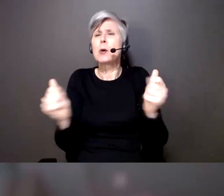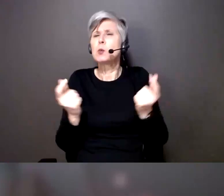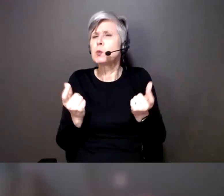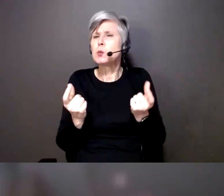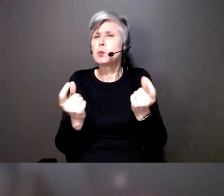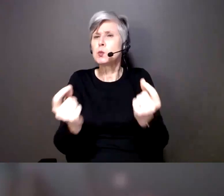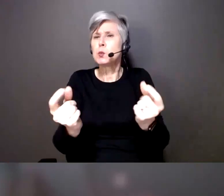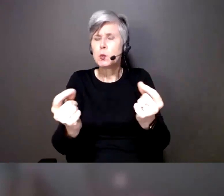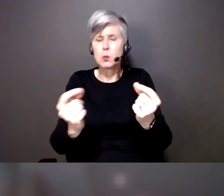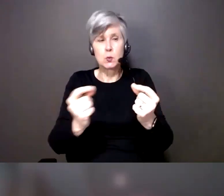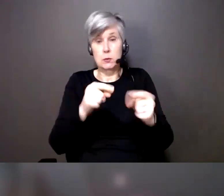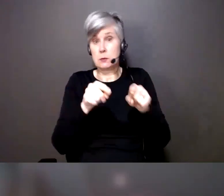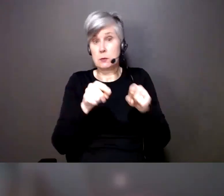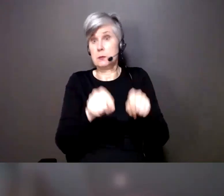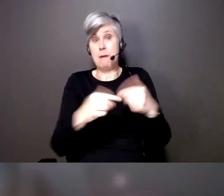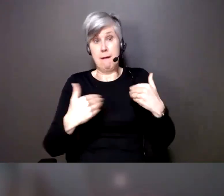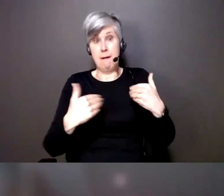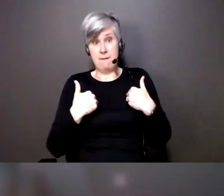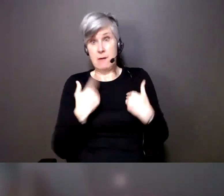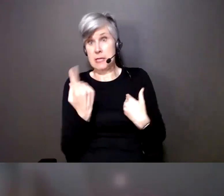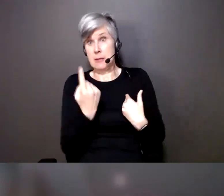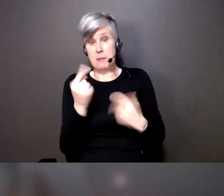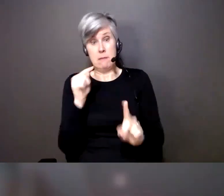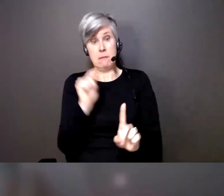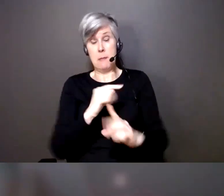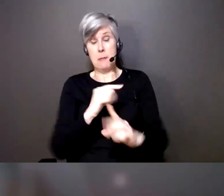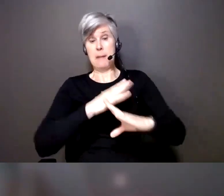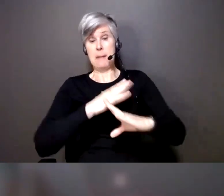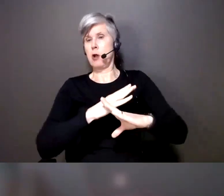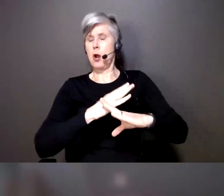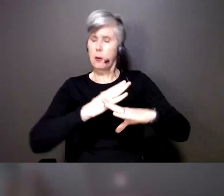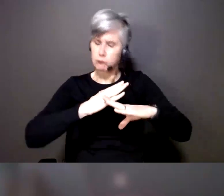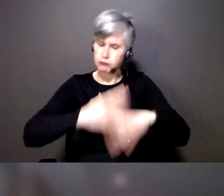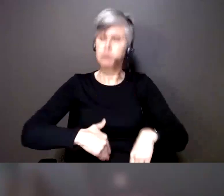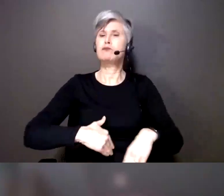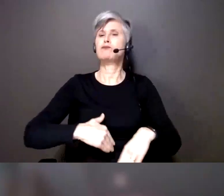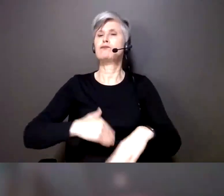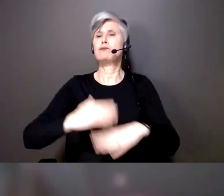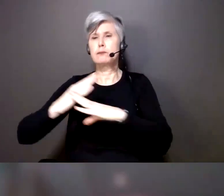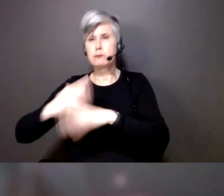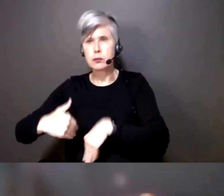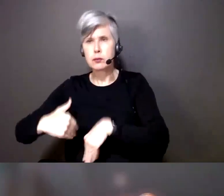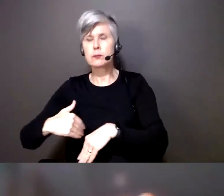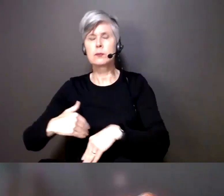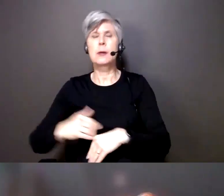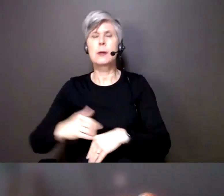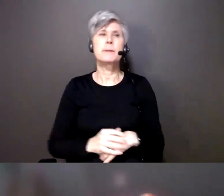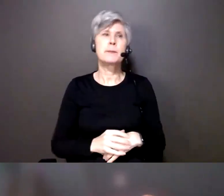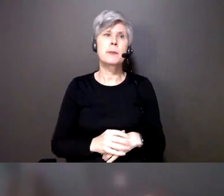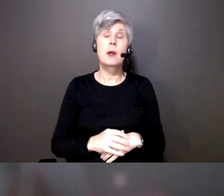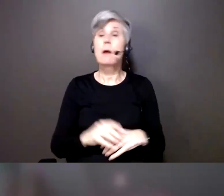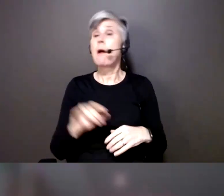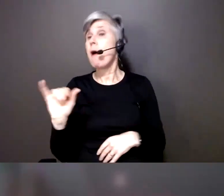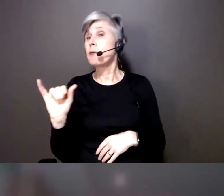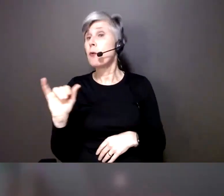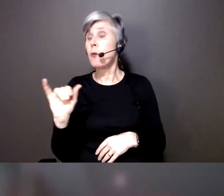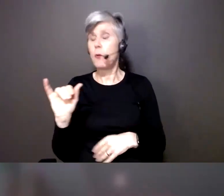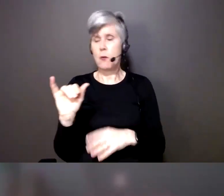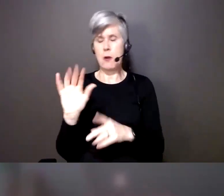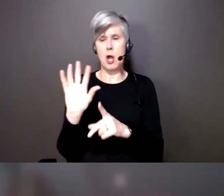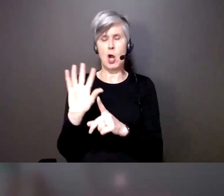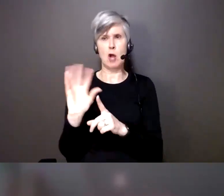make sure that we create that welcoming environment. In addition to that, of course, there's culture, and it's a culture